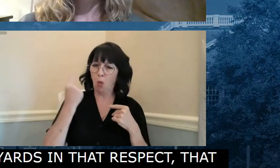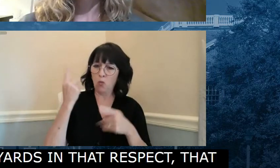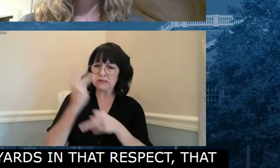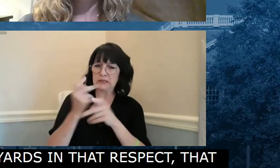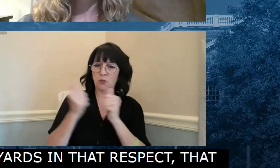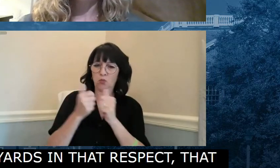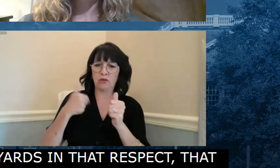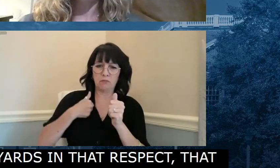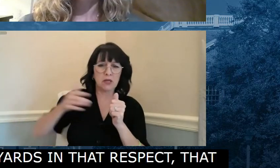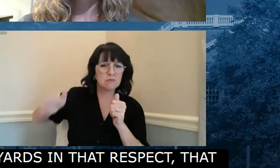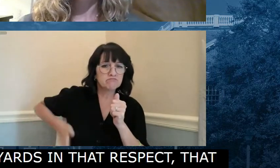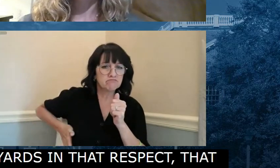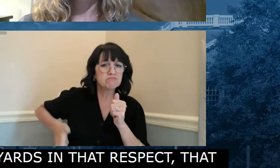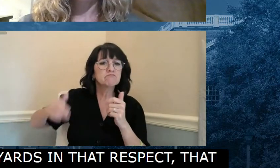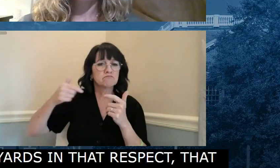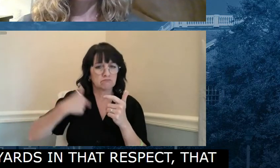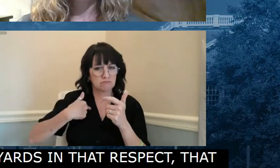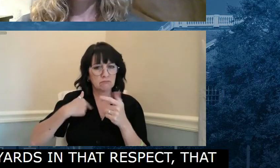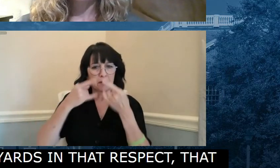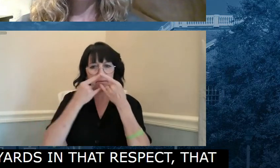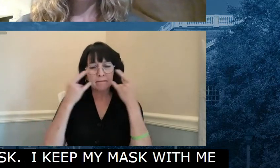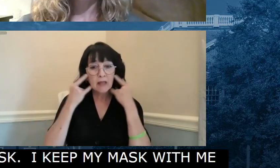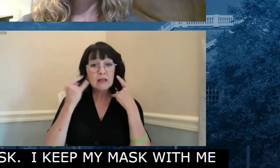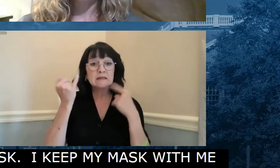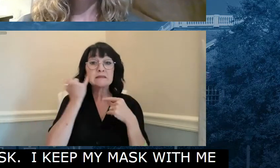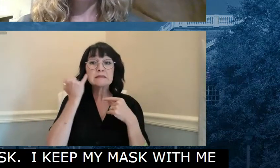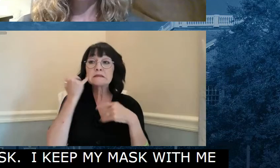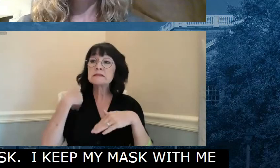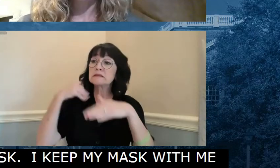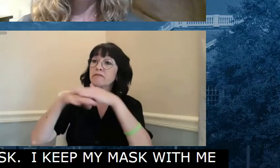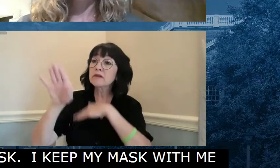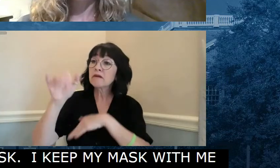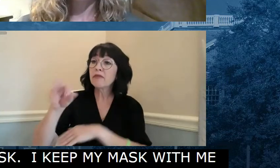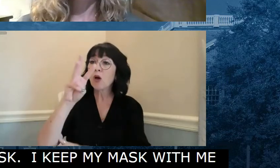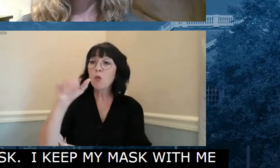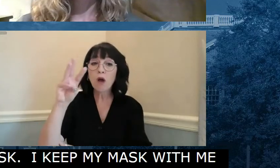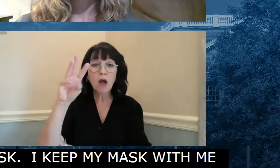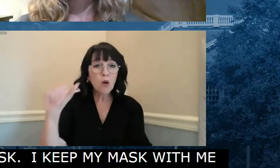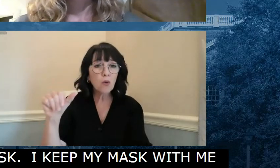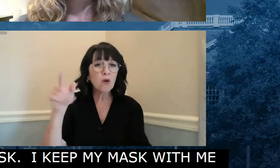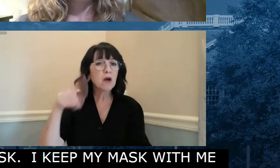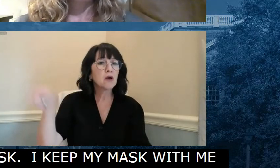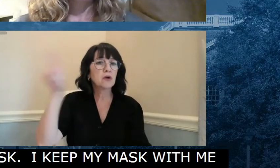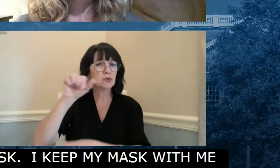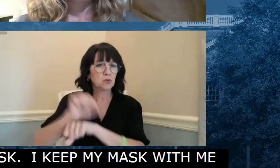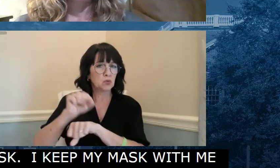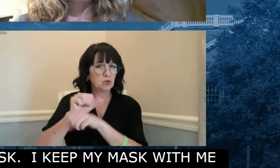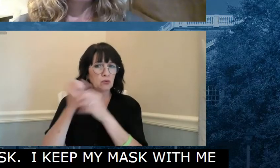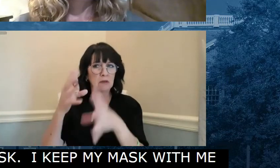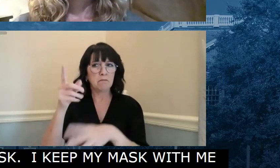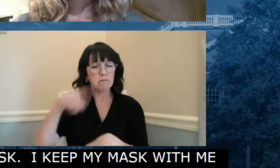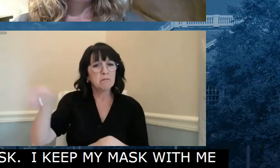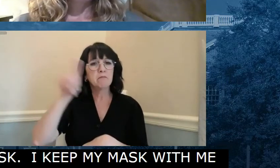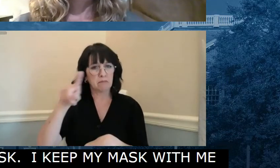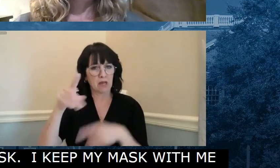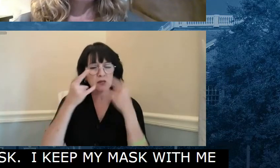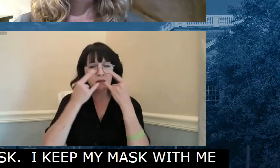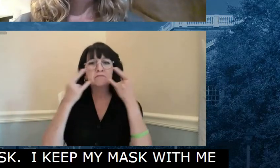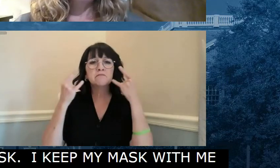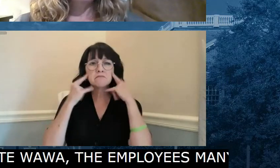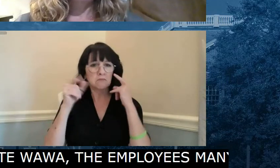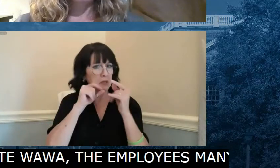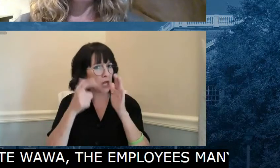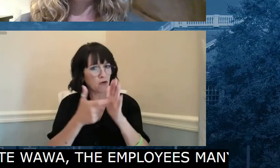to be respectful. If I go into my favorite Wawa, the employees there, many of them wear masks. They're not required to do so, but they